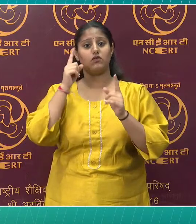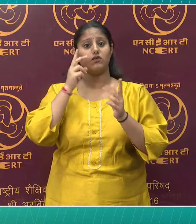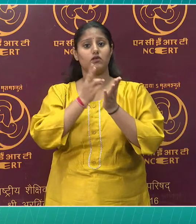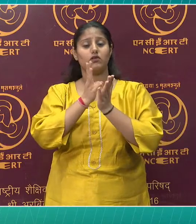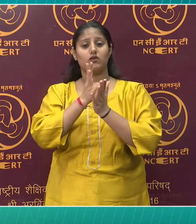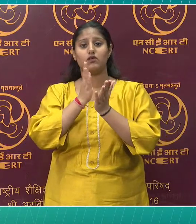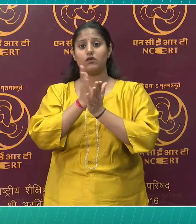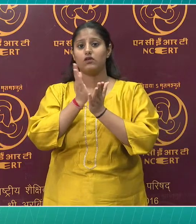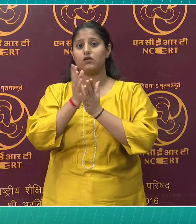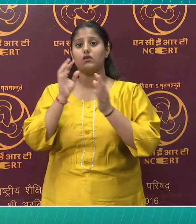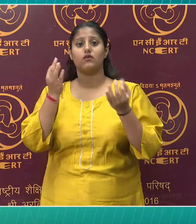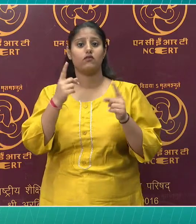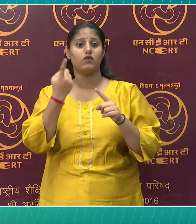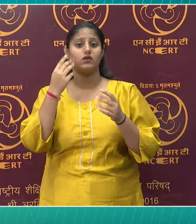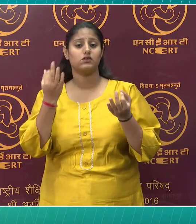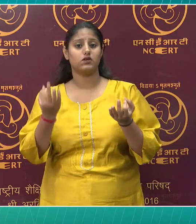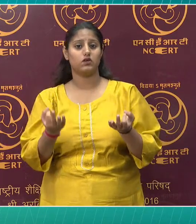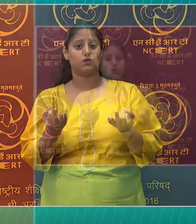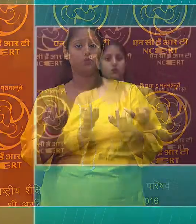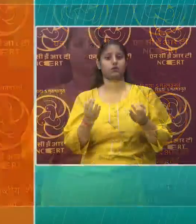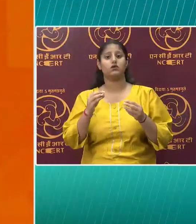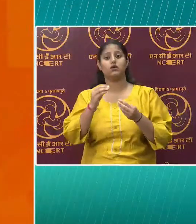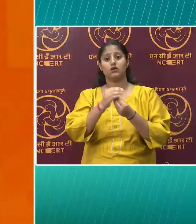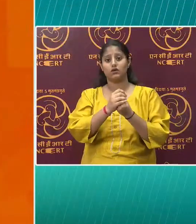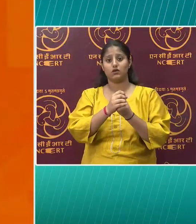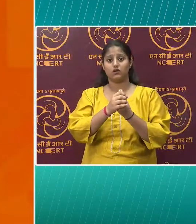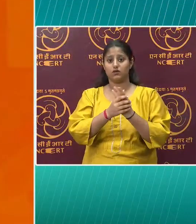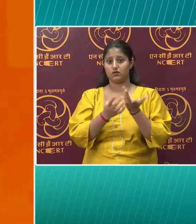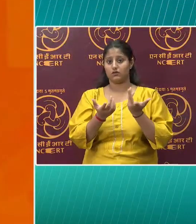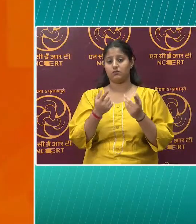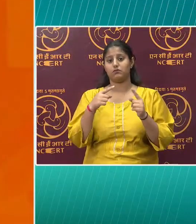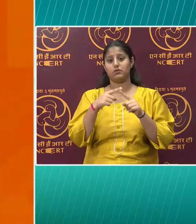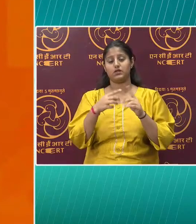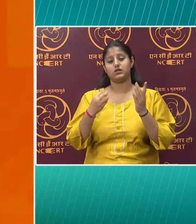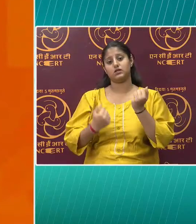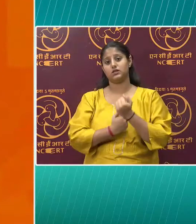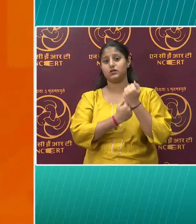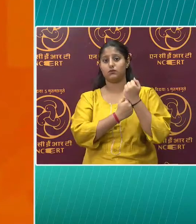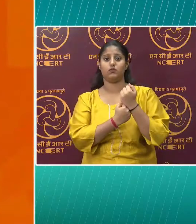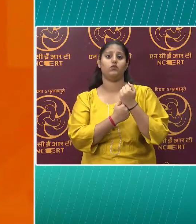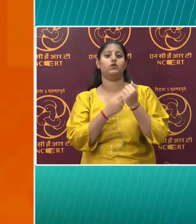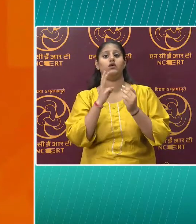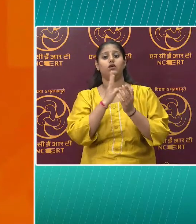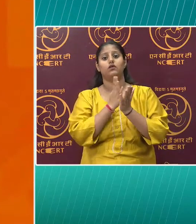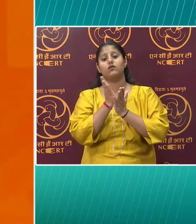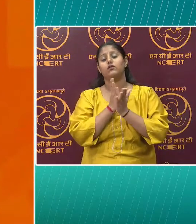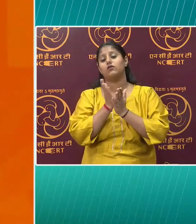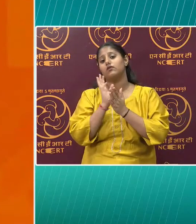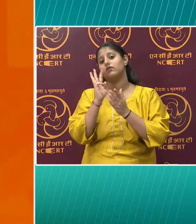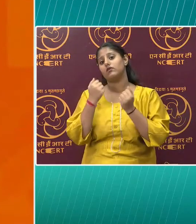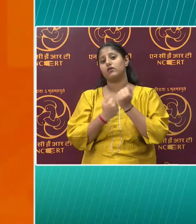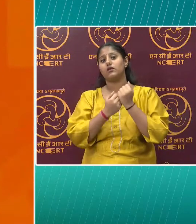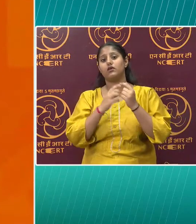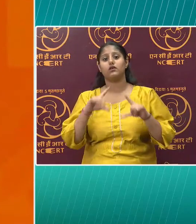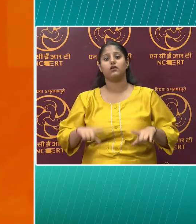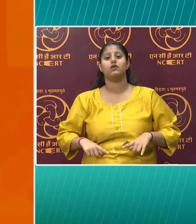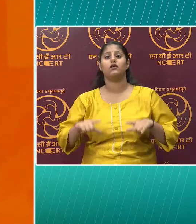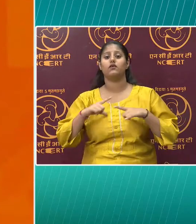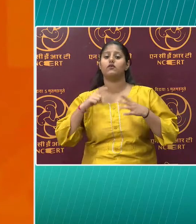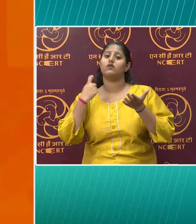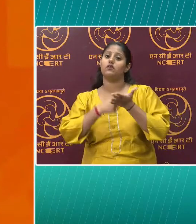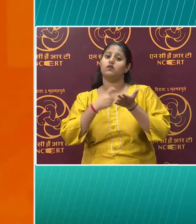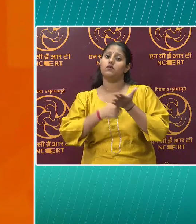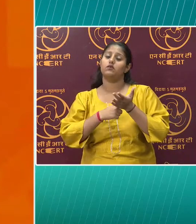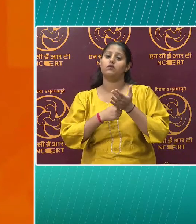like Yog, Udyog, and Sahayog. And these Right. are very important dimensions of our Yog, life. Udyog,